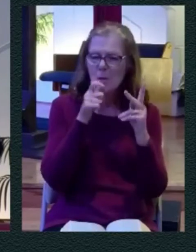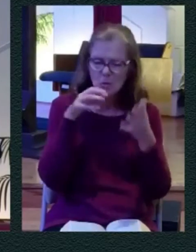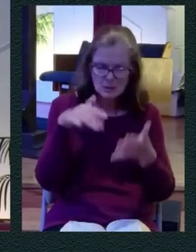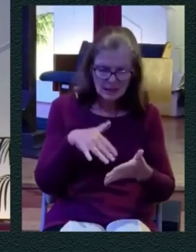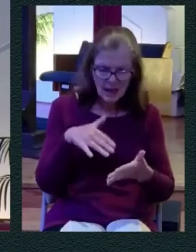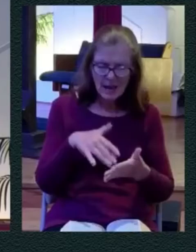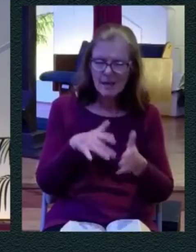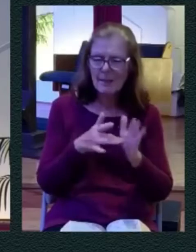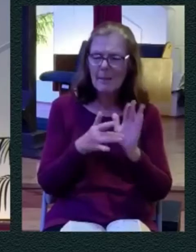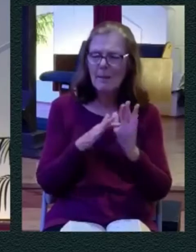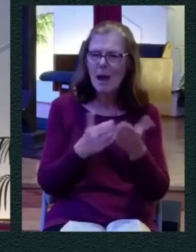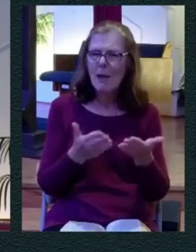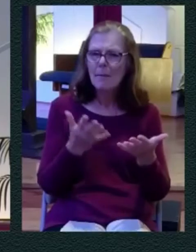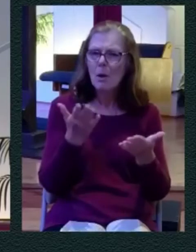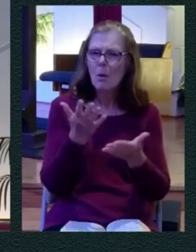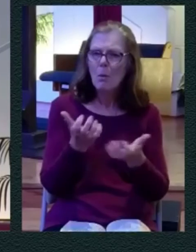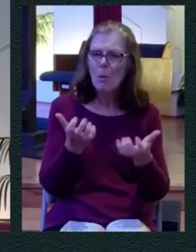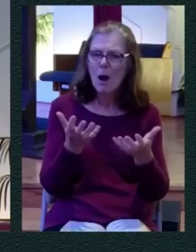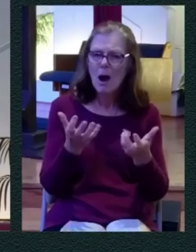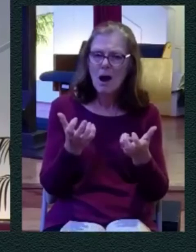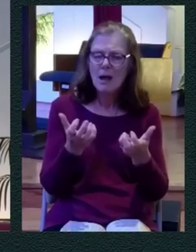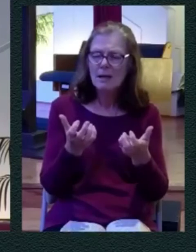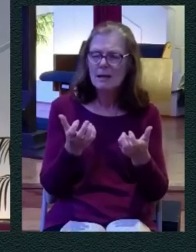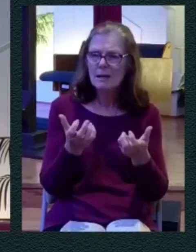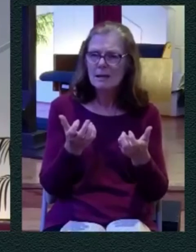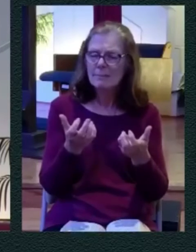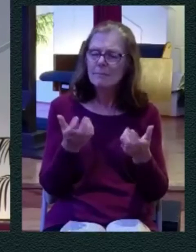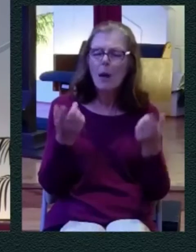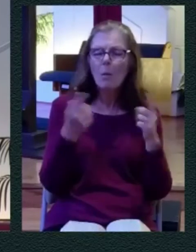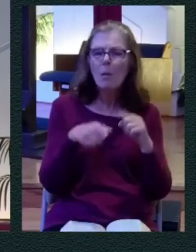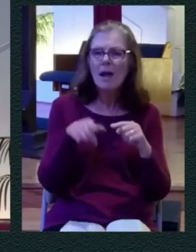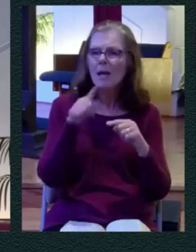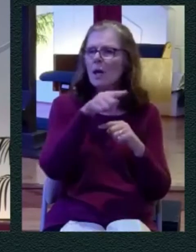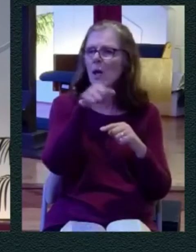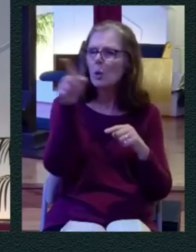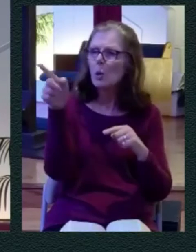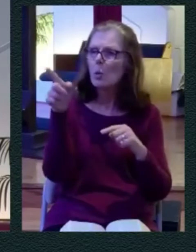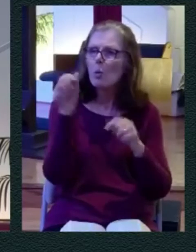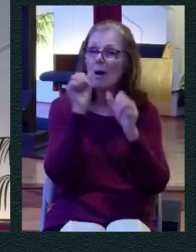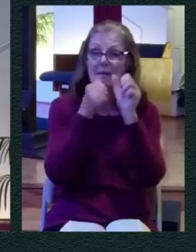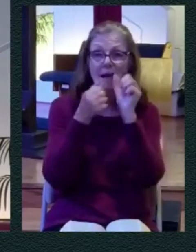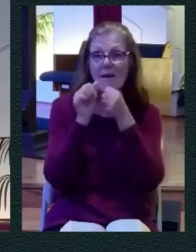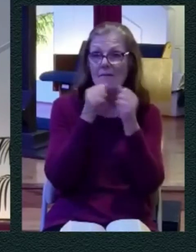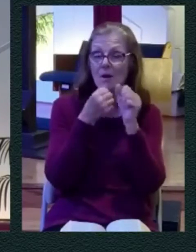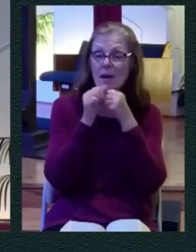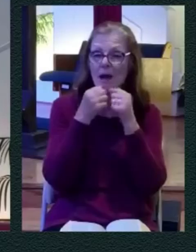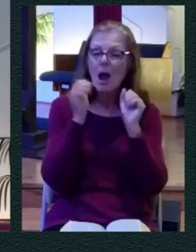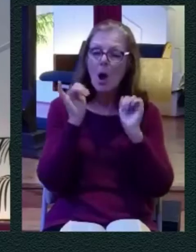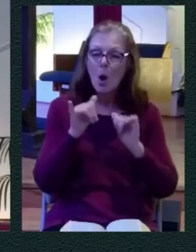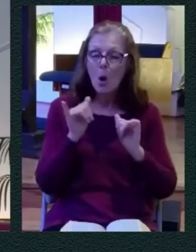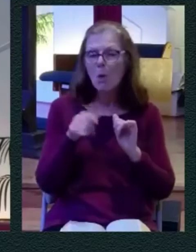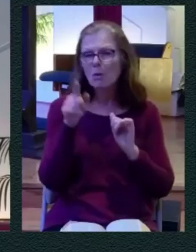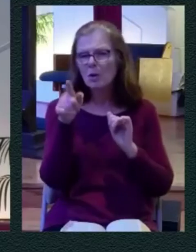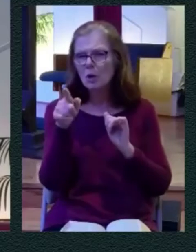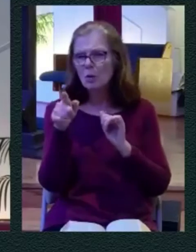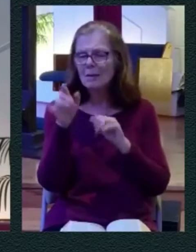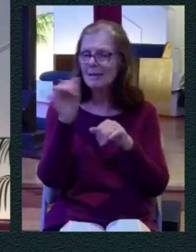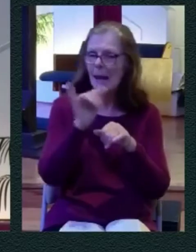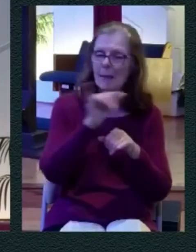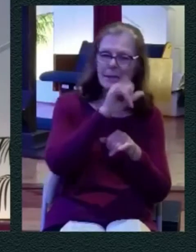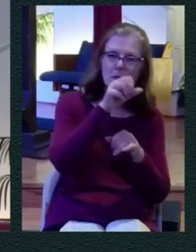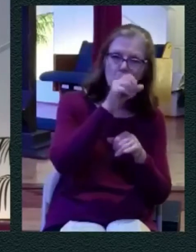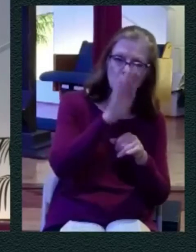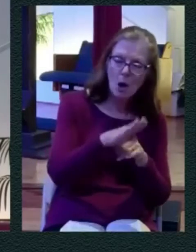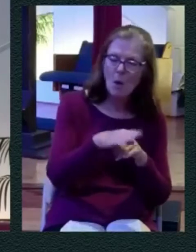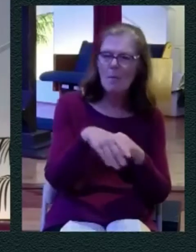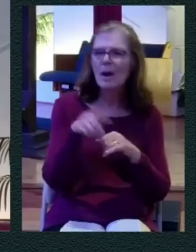little boxes so that when you are suffering, you can identify, well, I'm a Job right now, or, oh yeah, I've been in